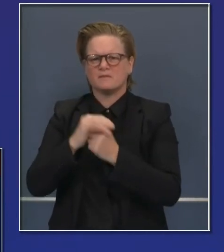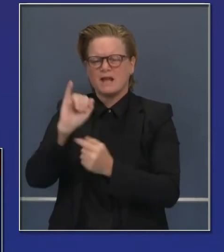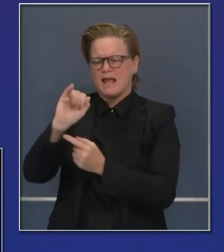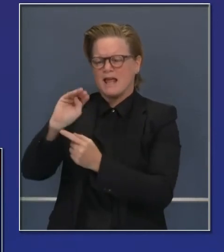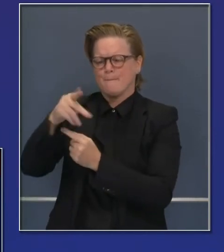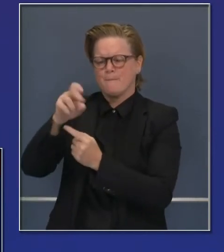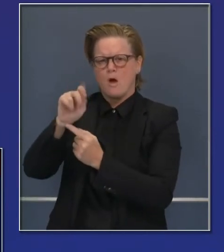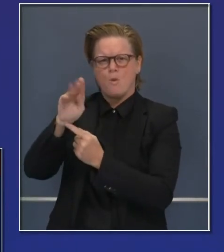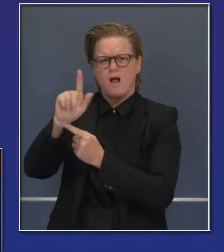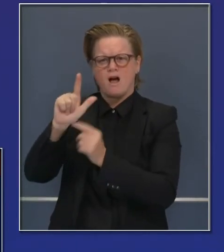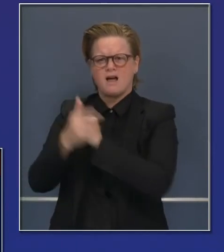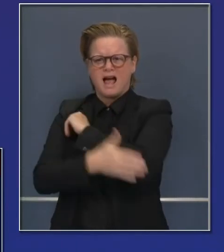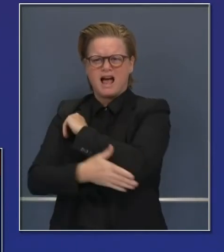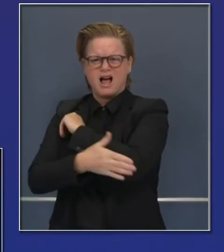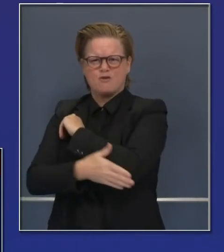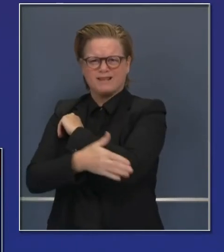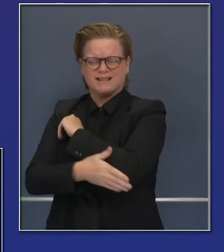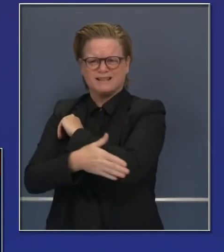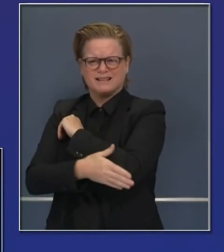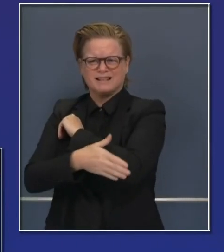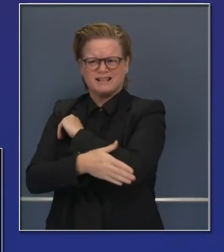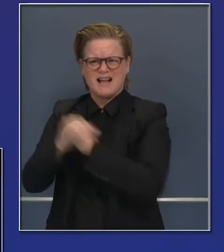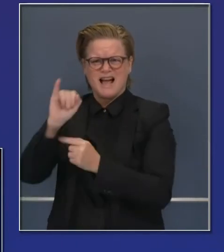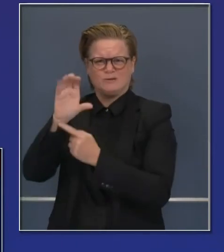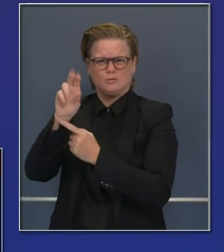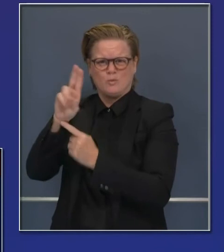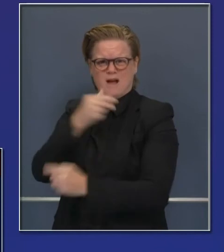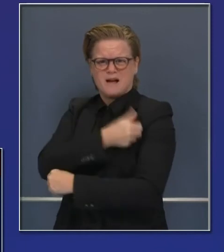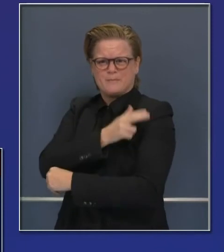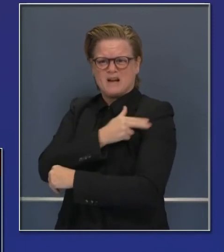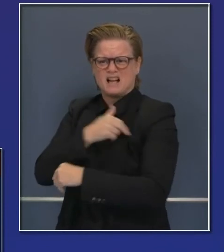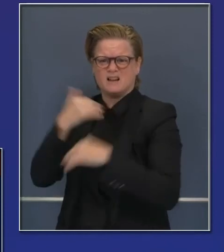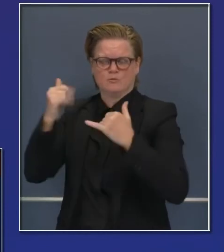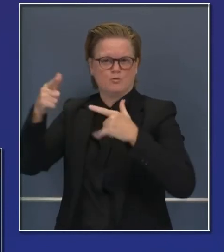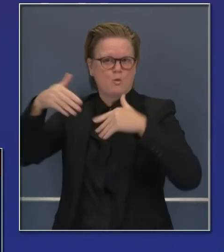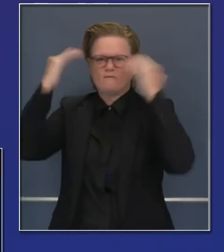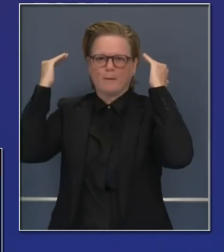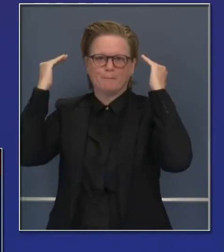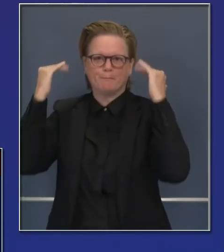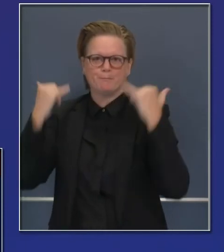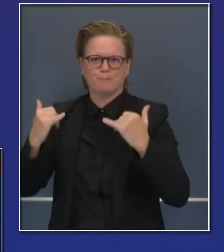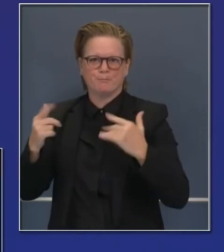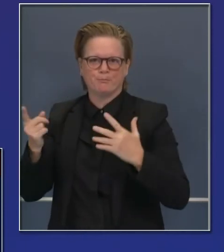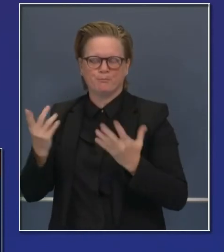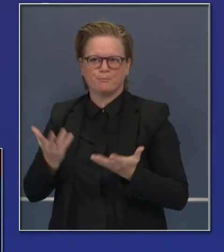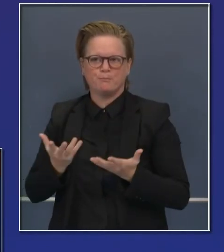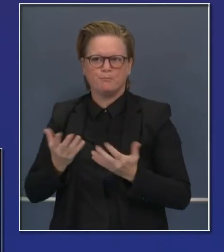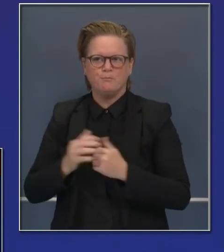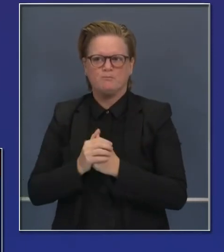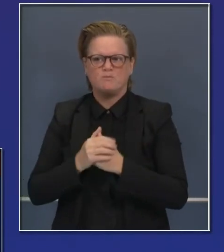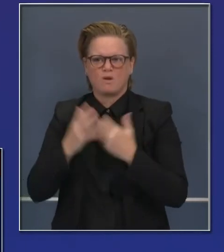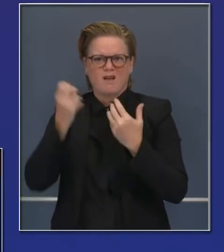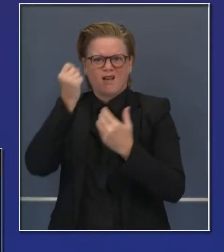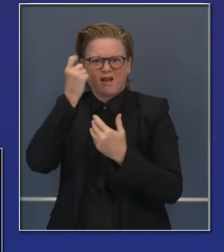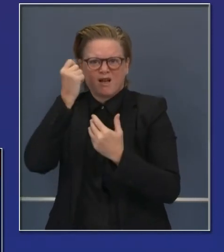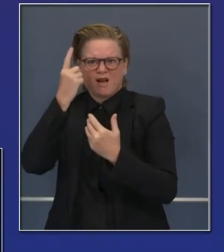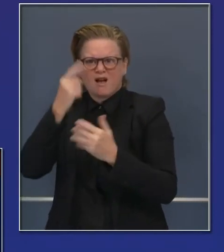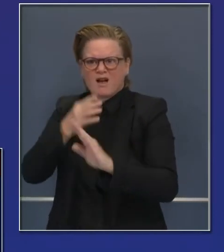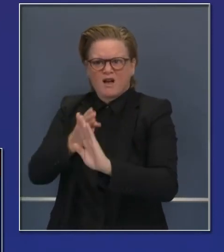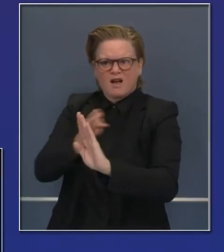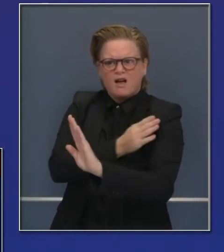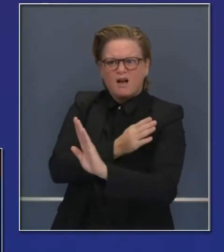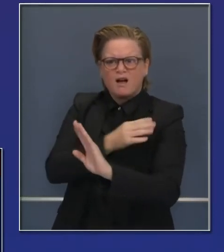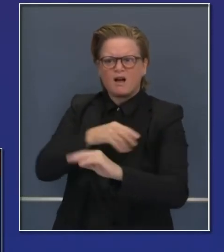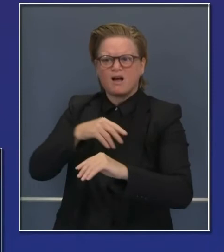hospitals were overwhelmed. We had pre-planned strategies for mutual aid in surge capacity. Again, it's